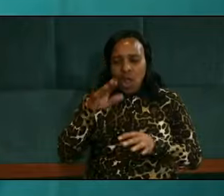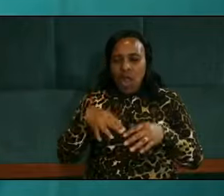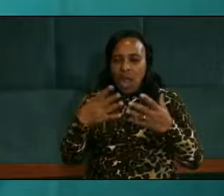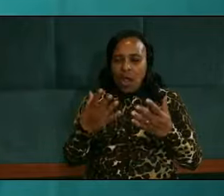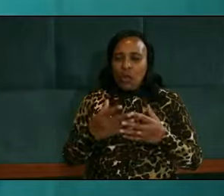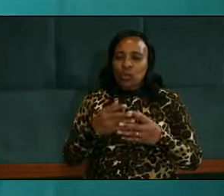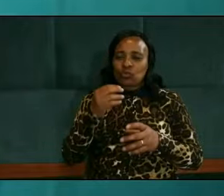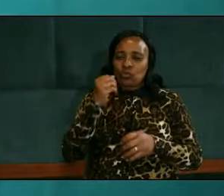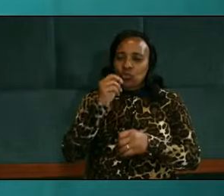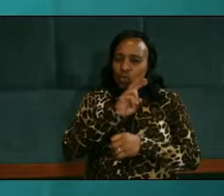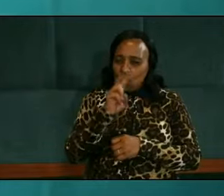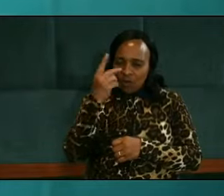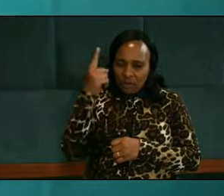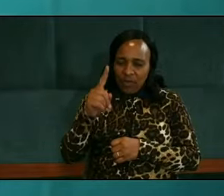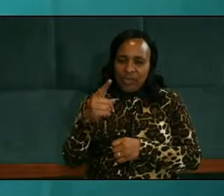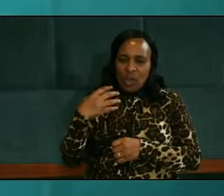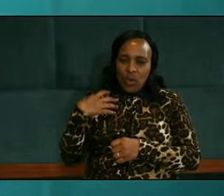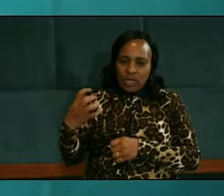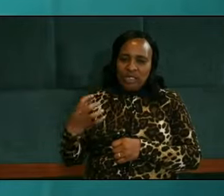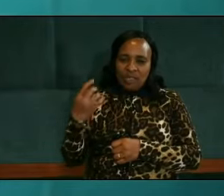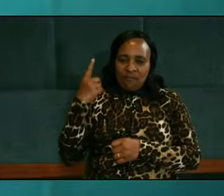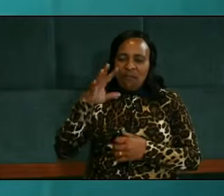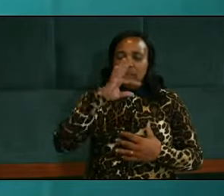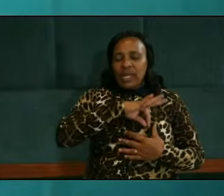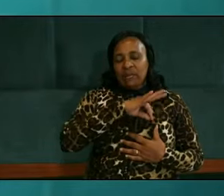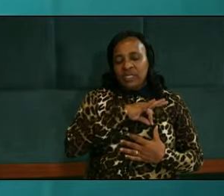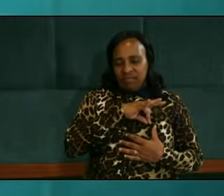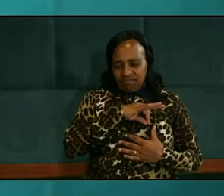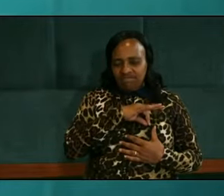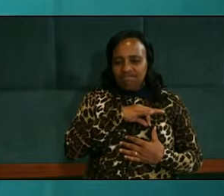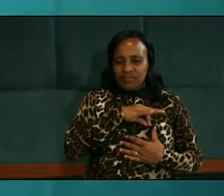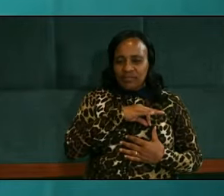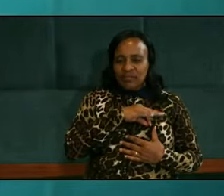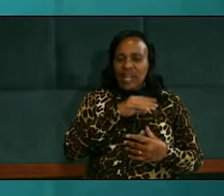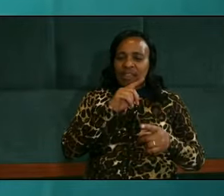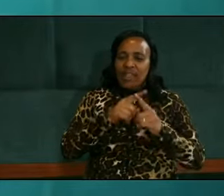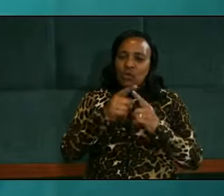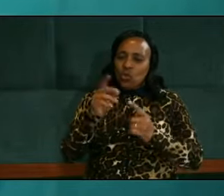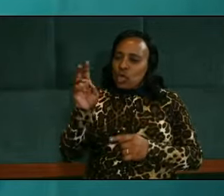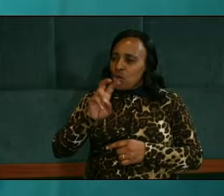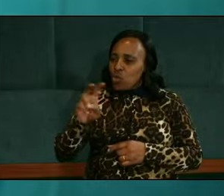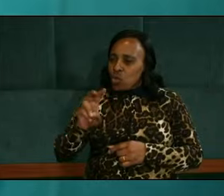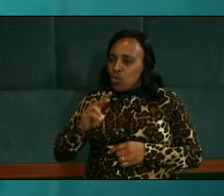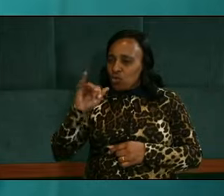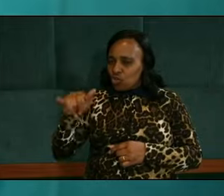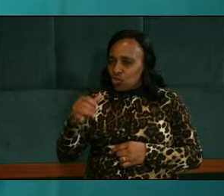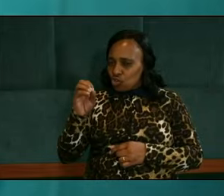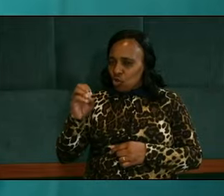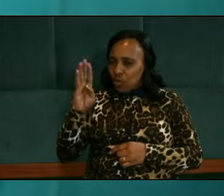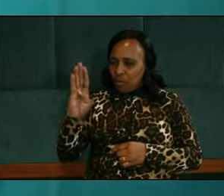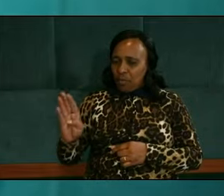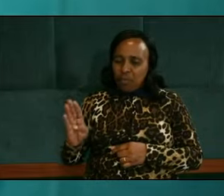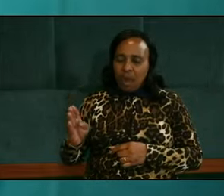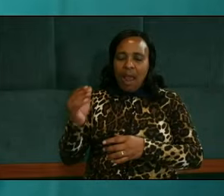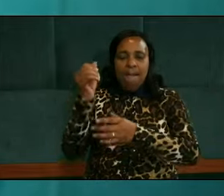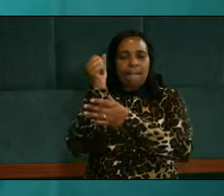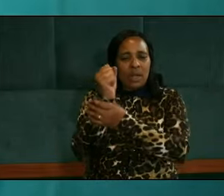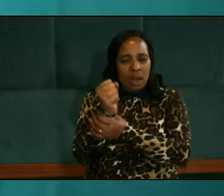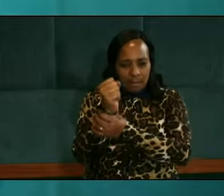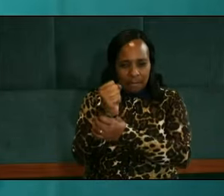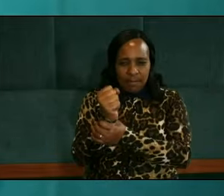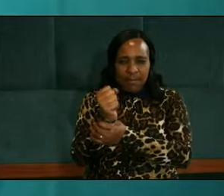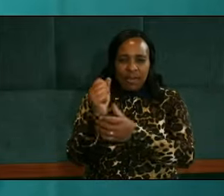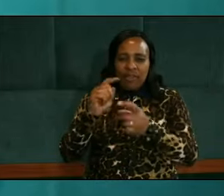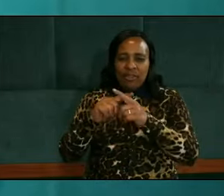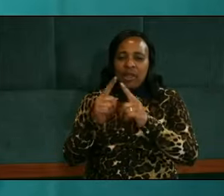their wealth for beneficial means. Then I look at Job, I look at Abraham,